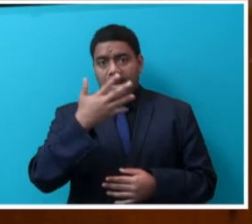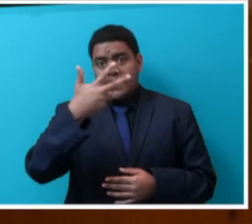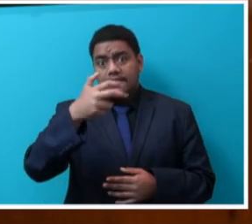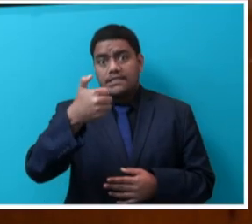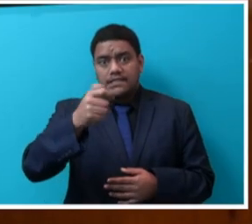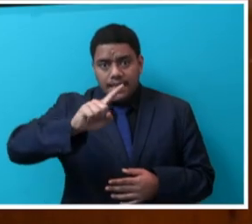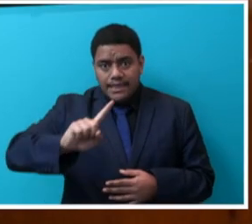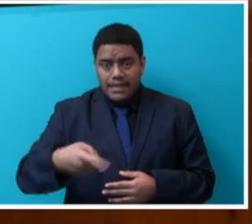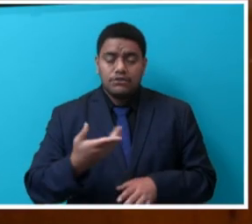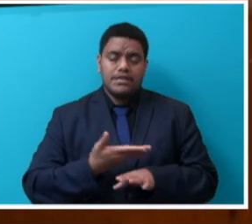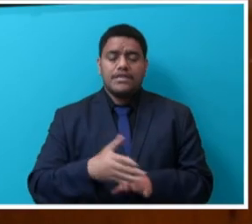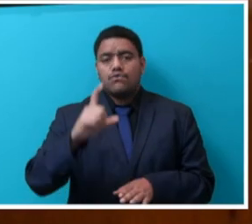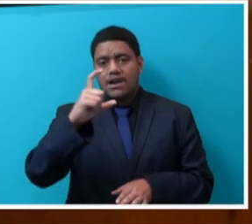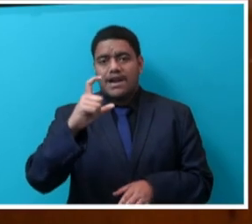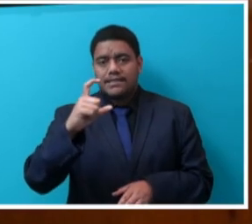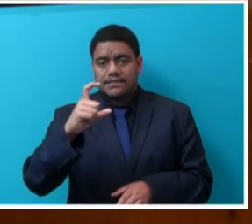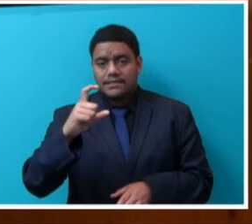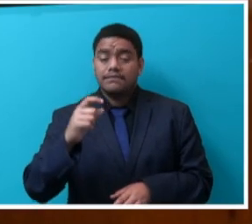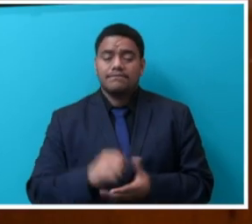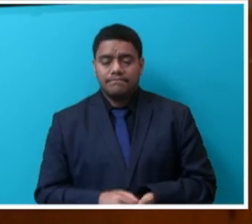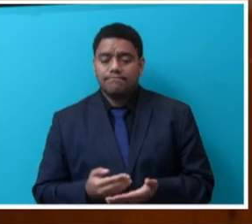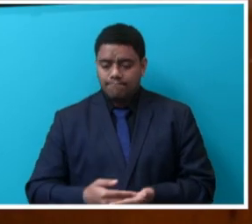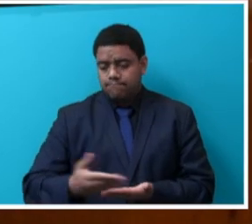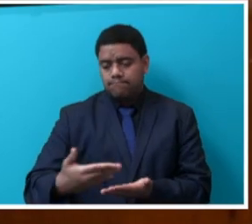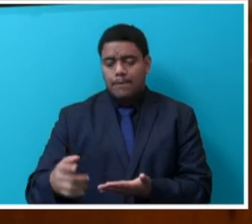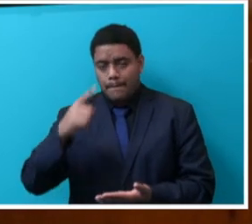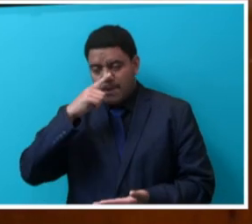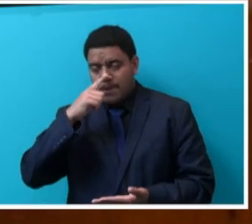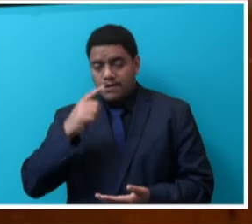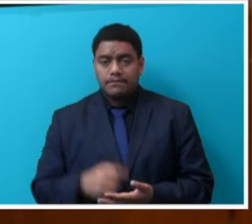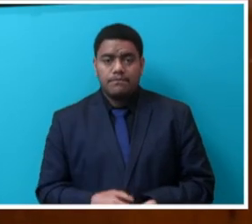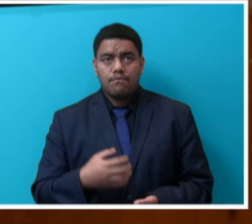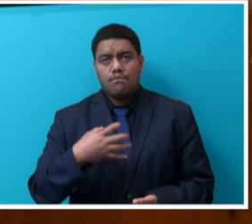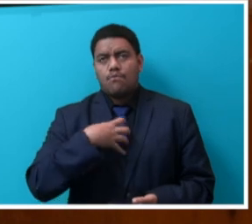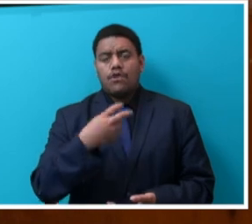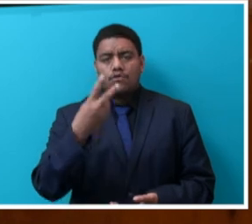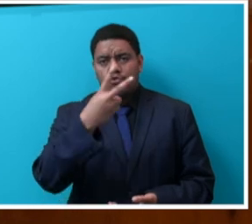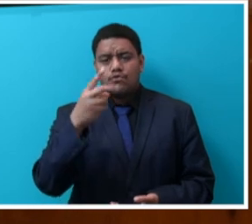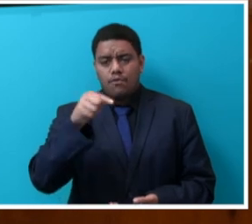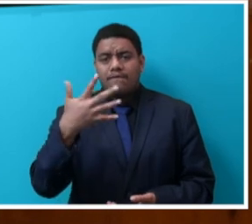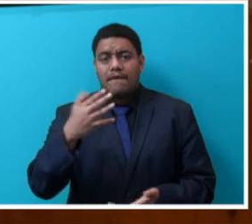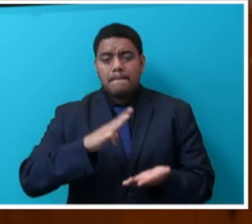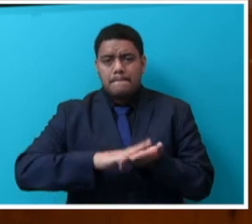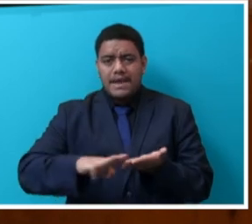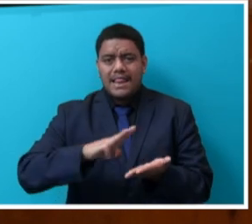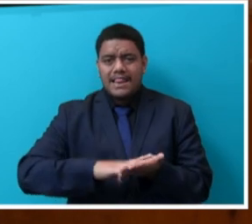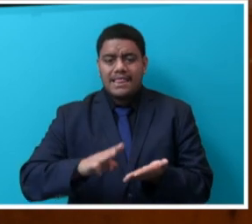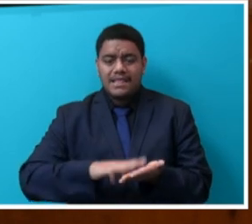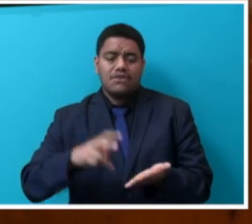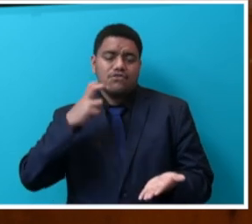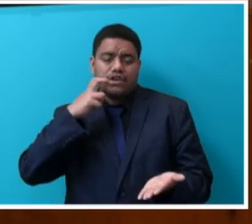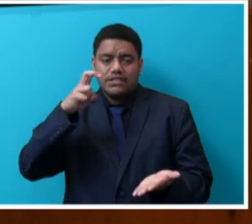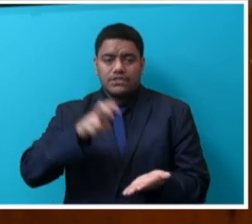486,000 new cards have been issued, with more than 22.5 million registered taps.